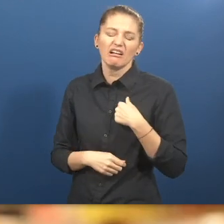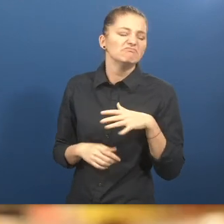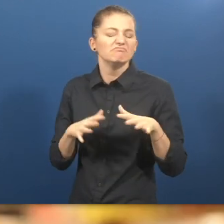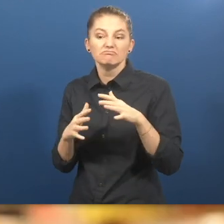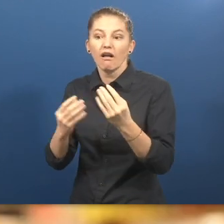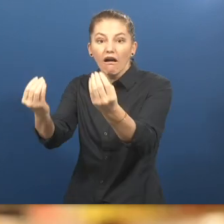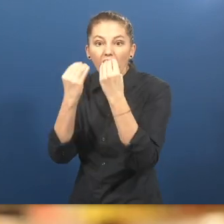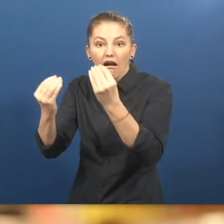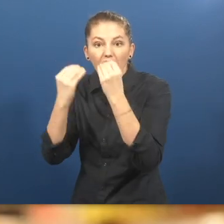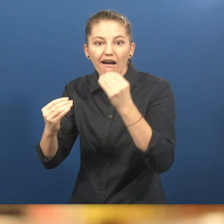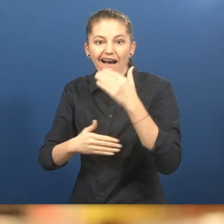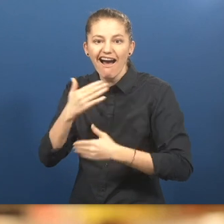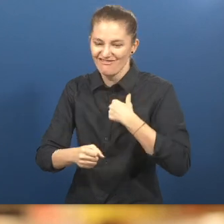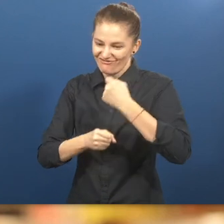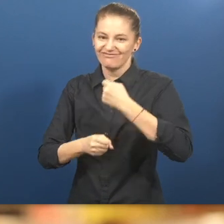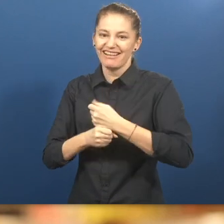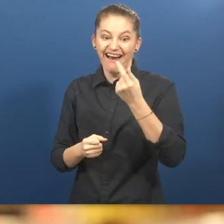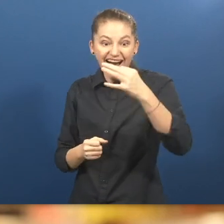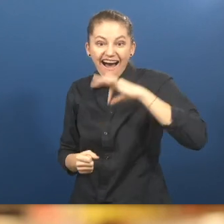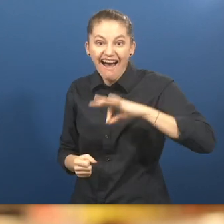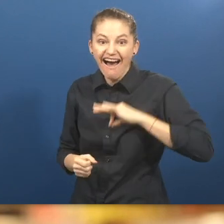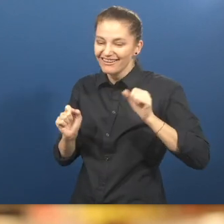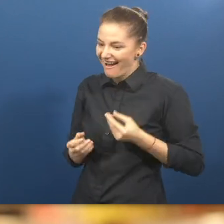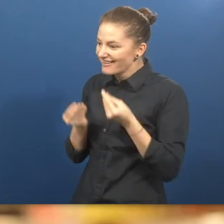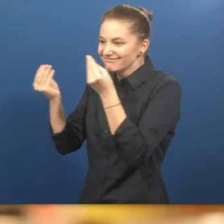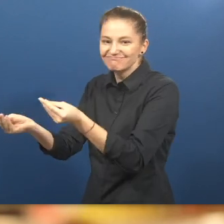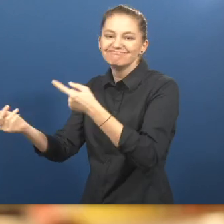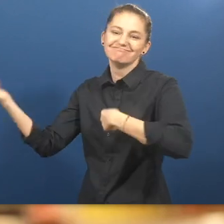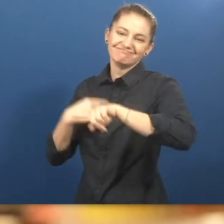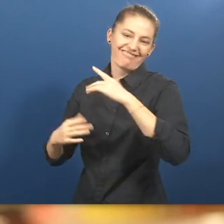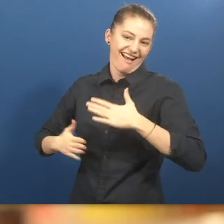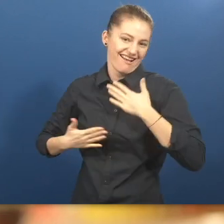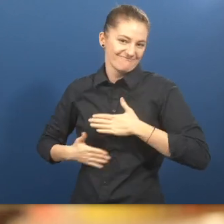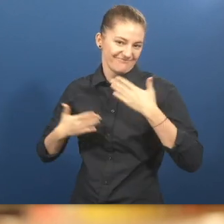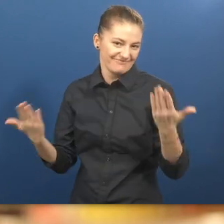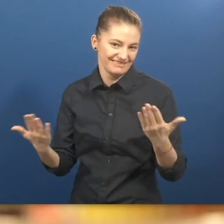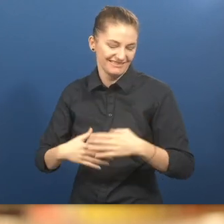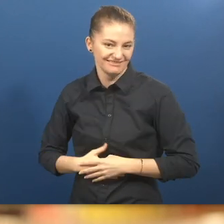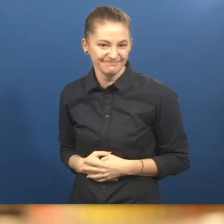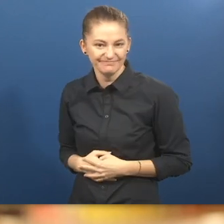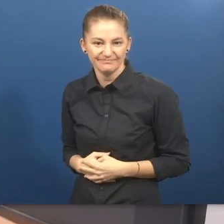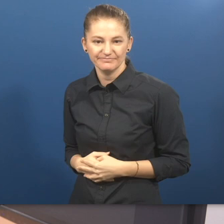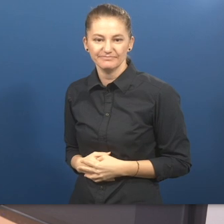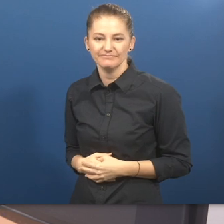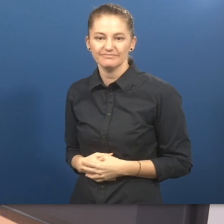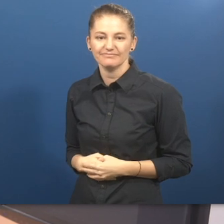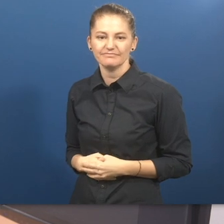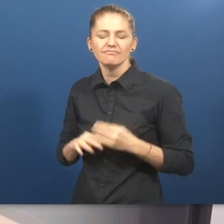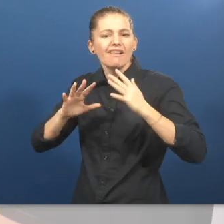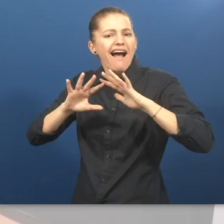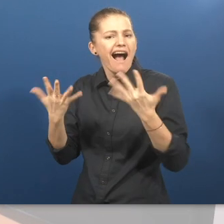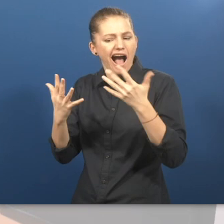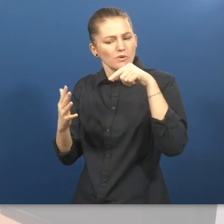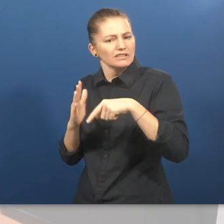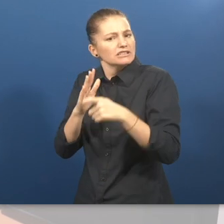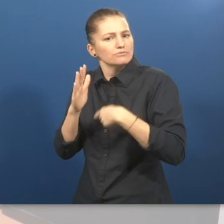to take this training. Now I'm working. I give my salary to my family, and now everyone is happy.